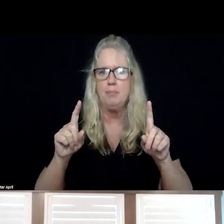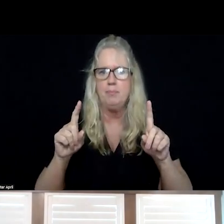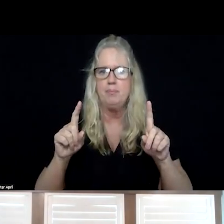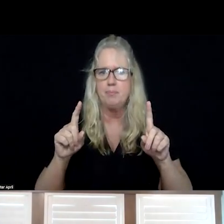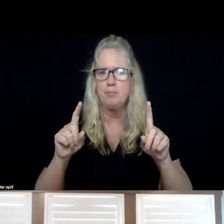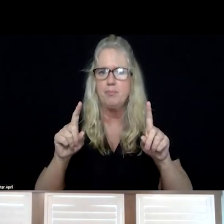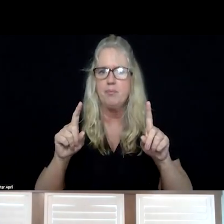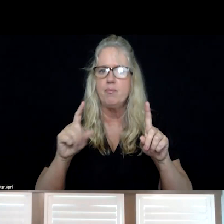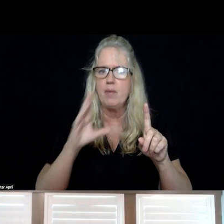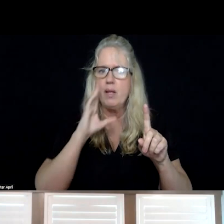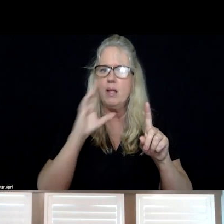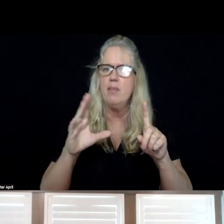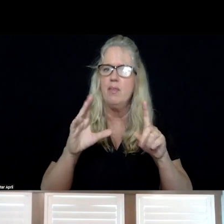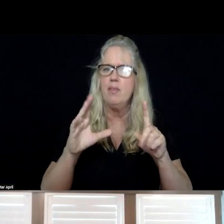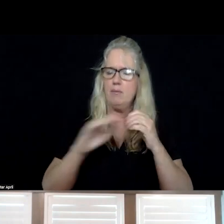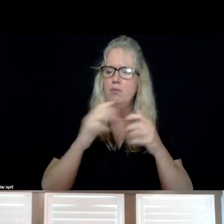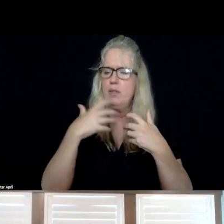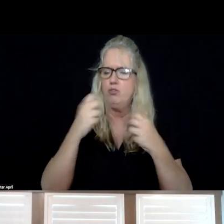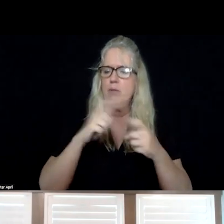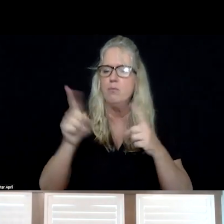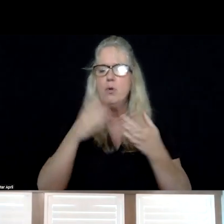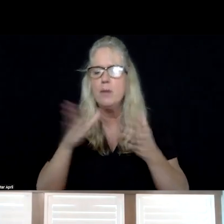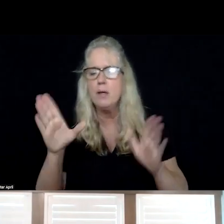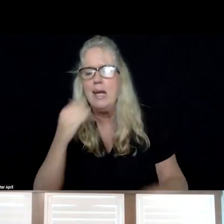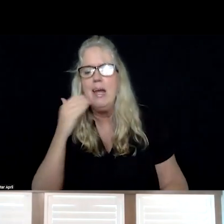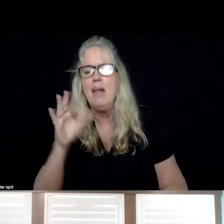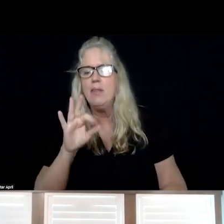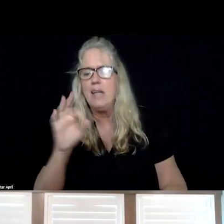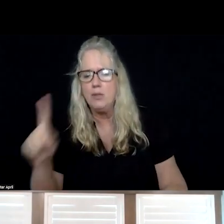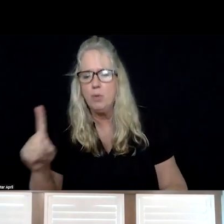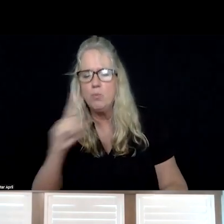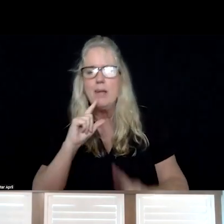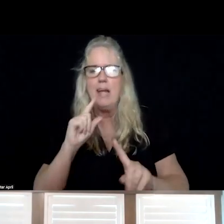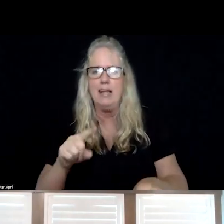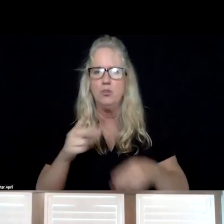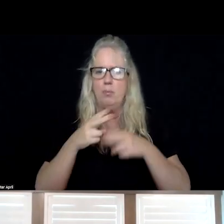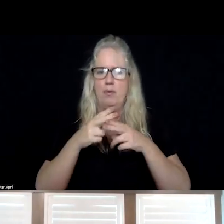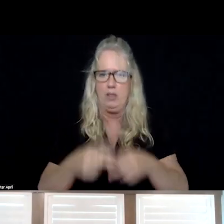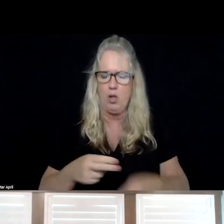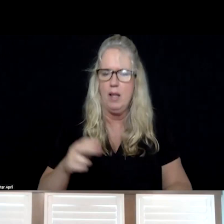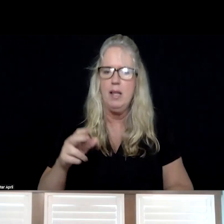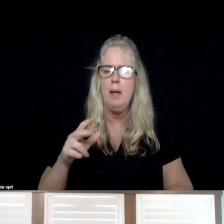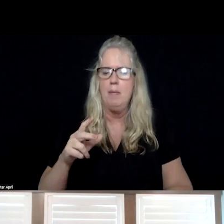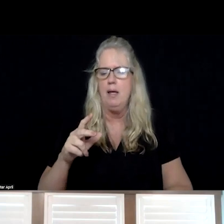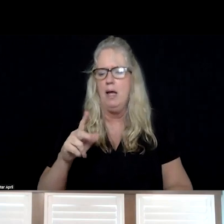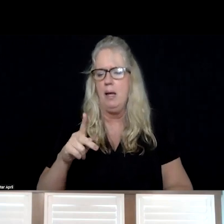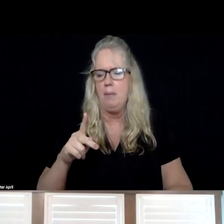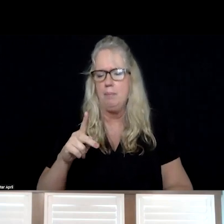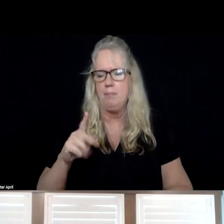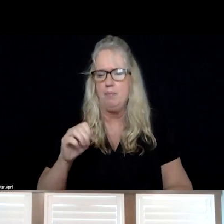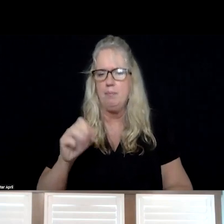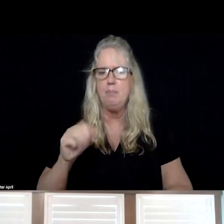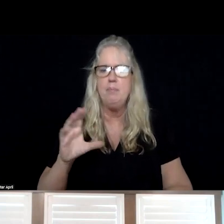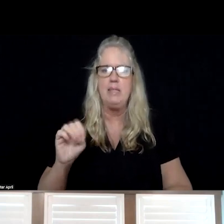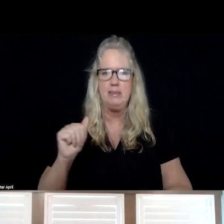centers and the 911 public safety answering points, and they call them PSAPs. Changing